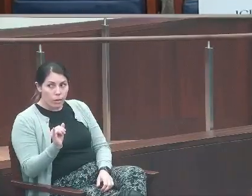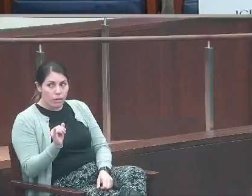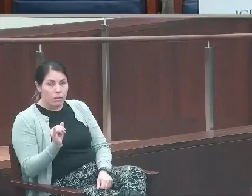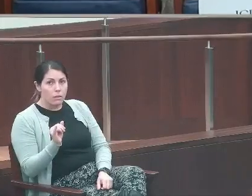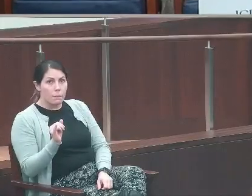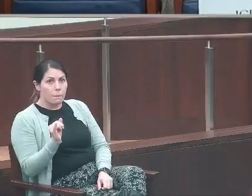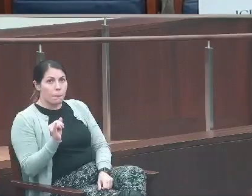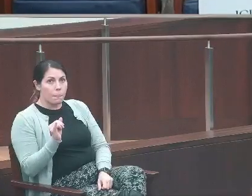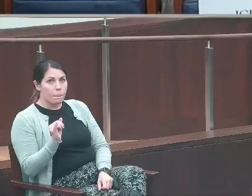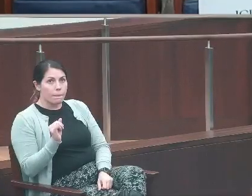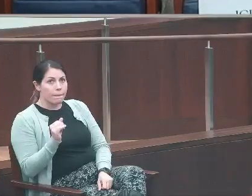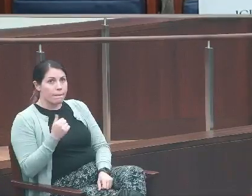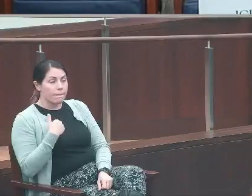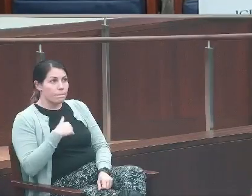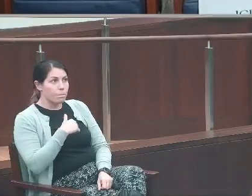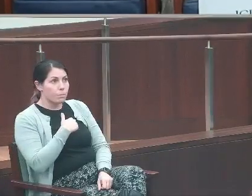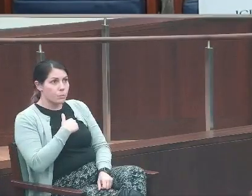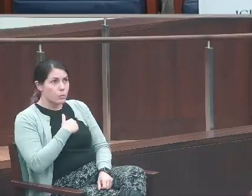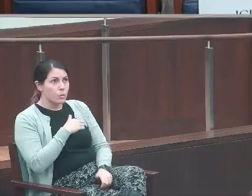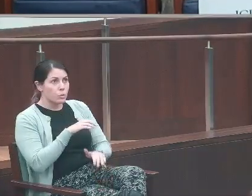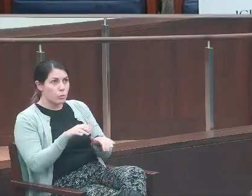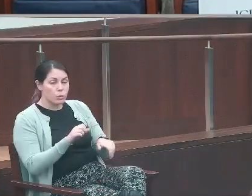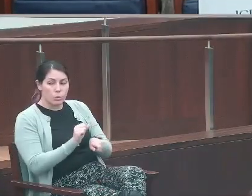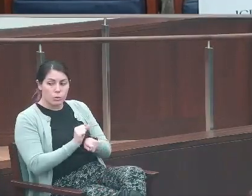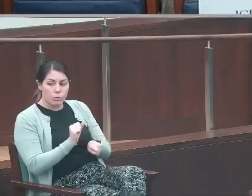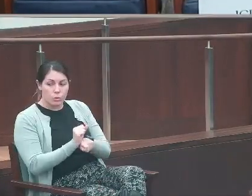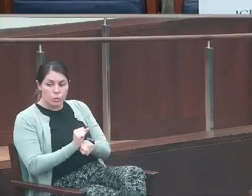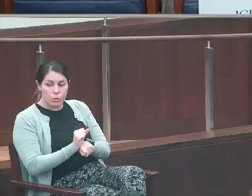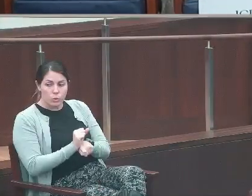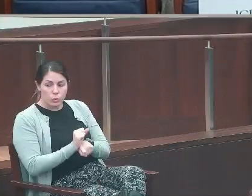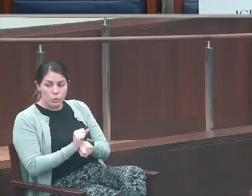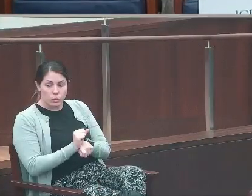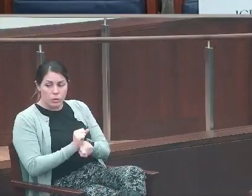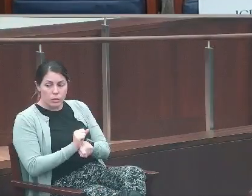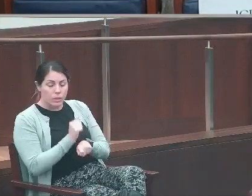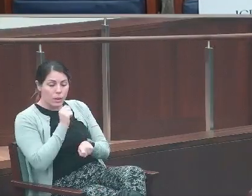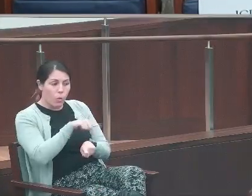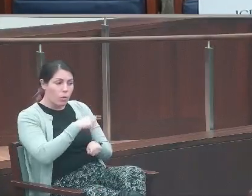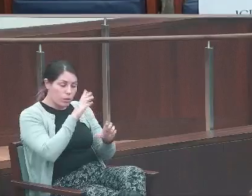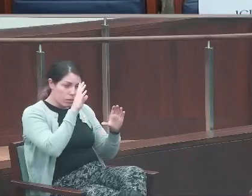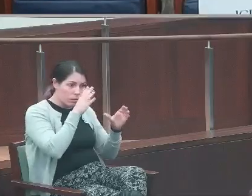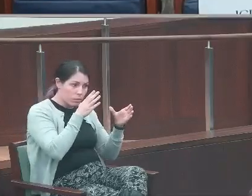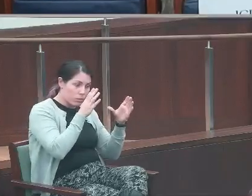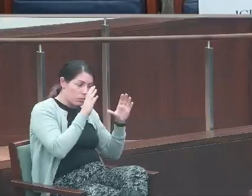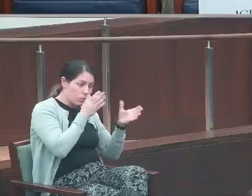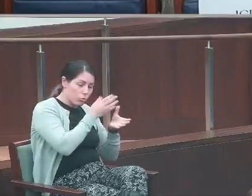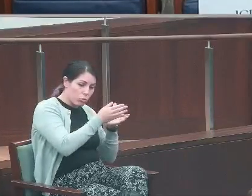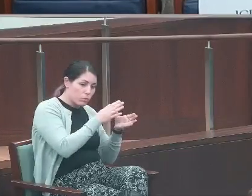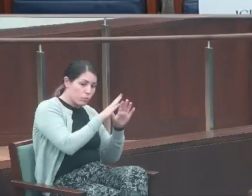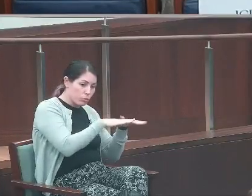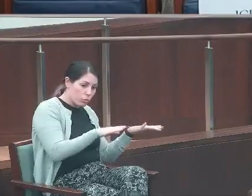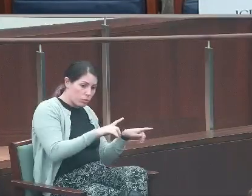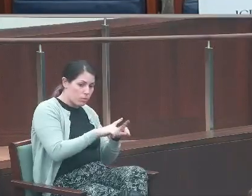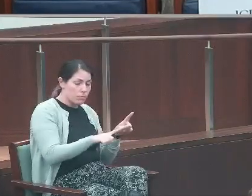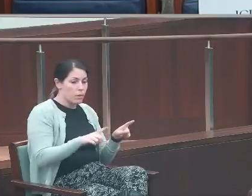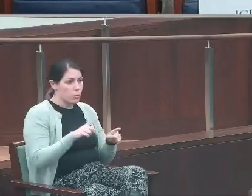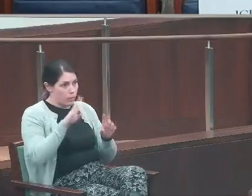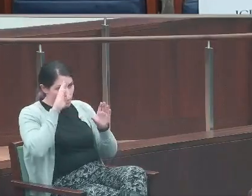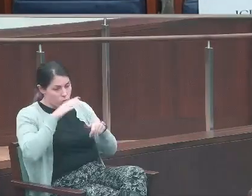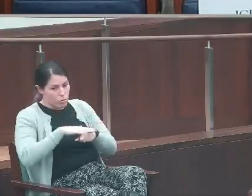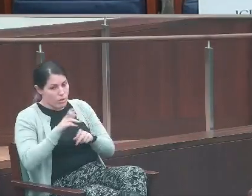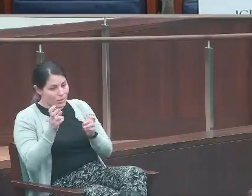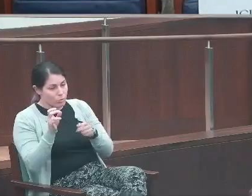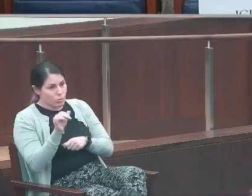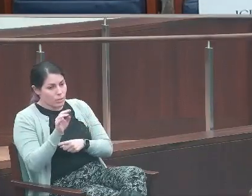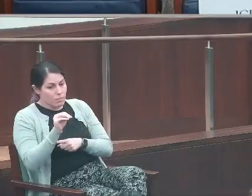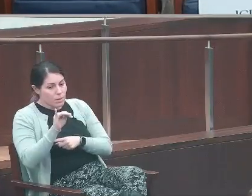Lab, which does extraordinary work aimed at sort of inoculating not just kids, but all of us against disinformation, extremism